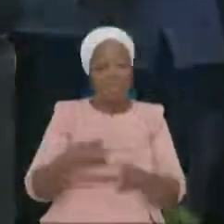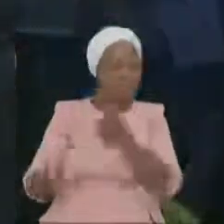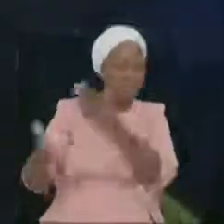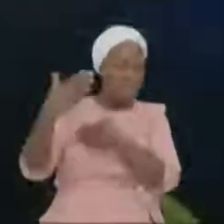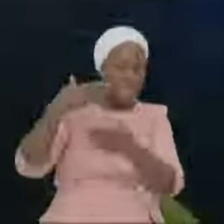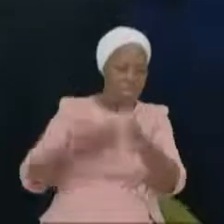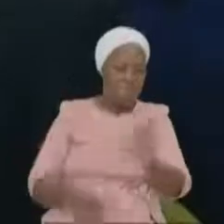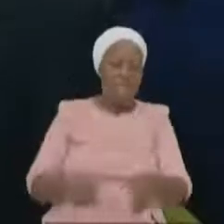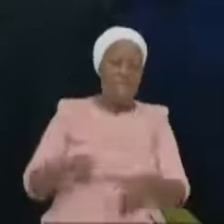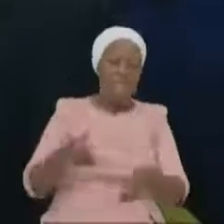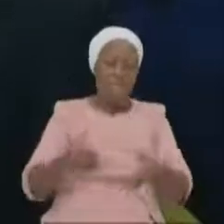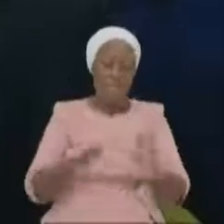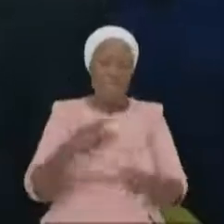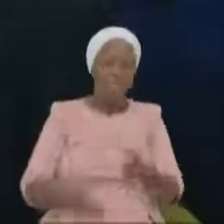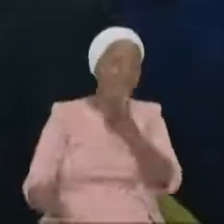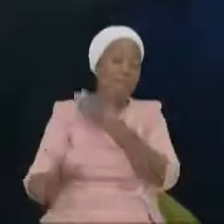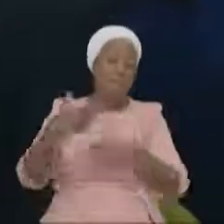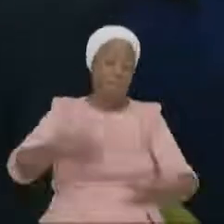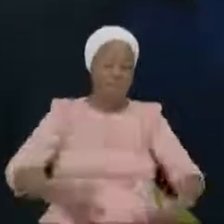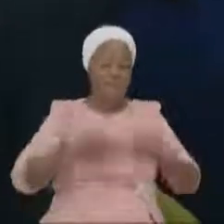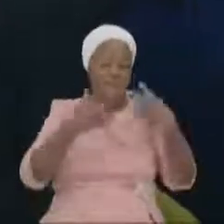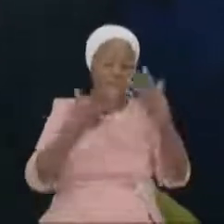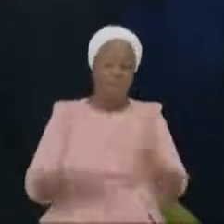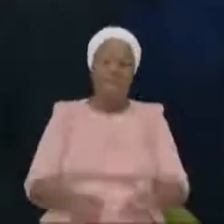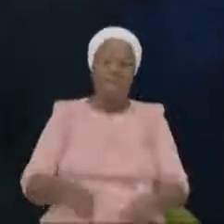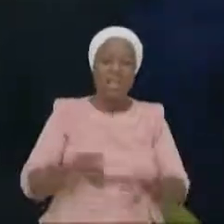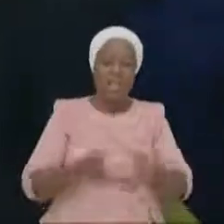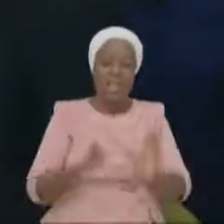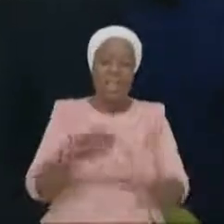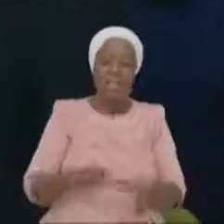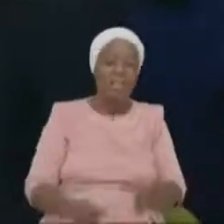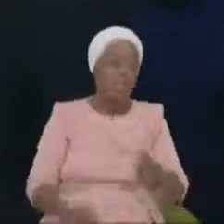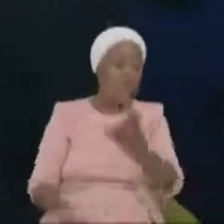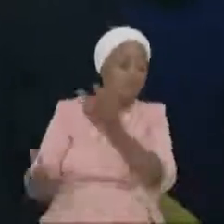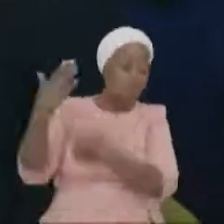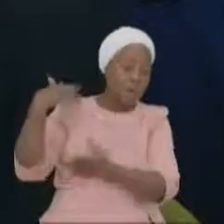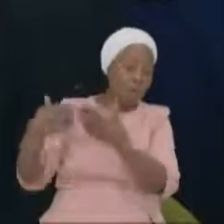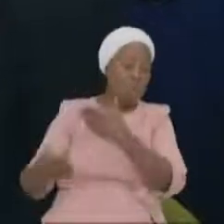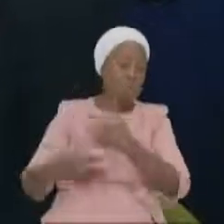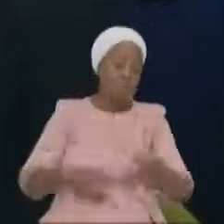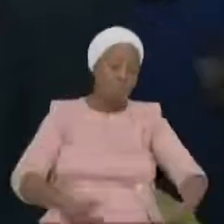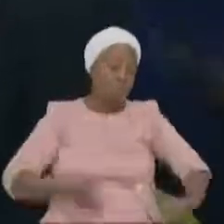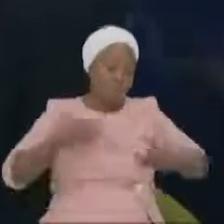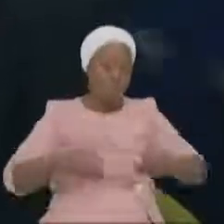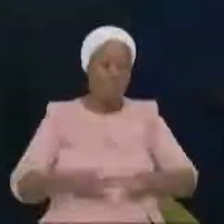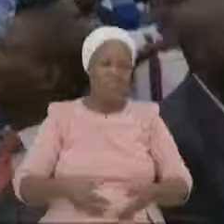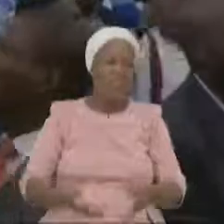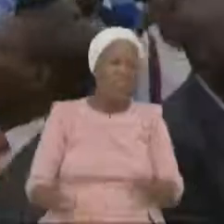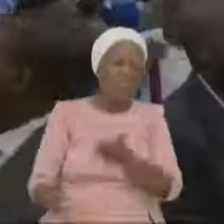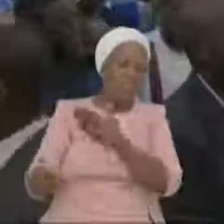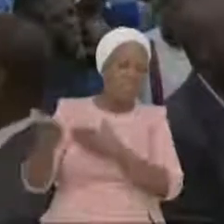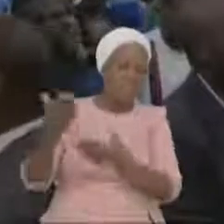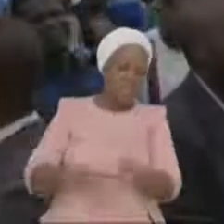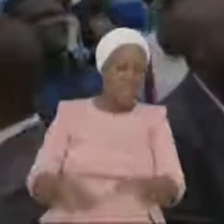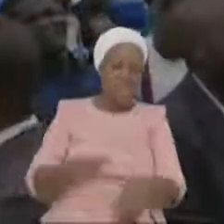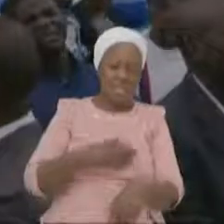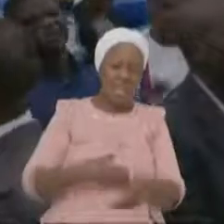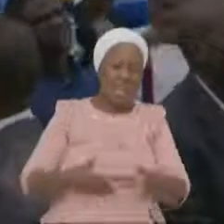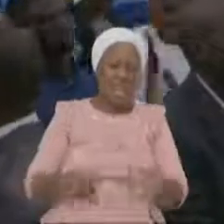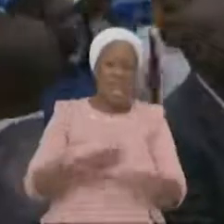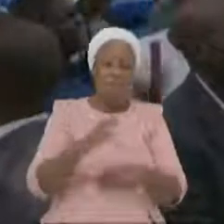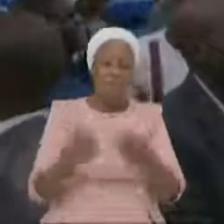the past anger die. Let the past annoyance die. Let the past fear die. Let the